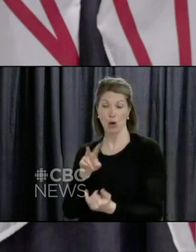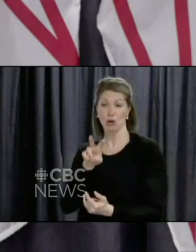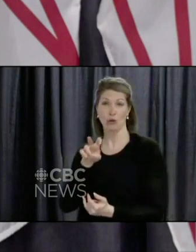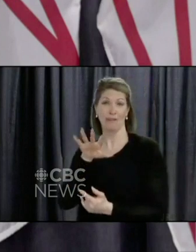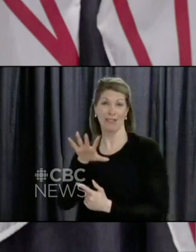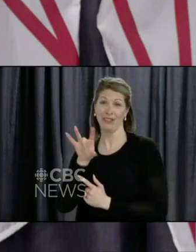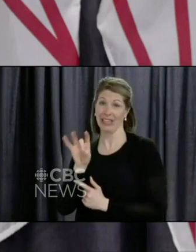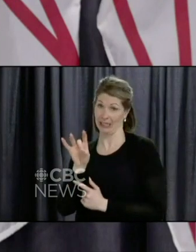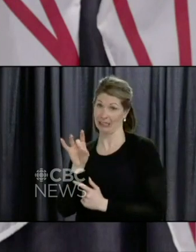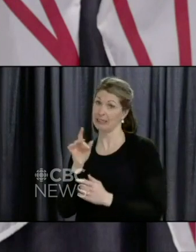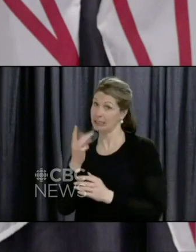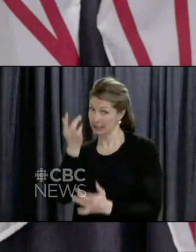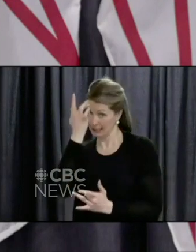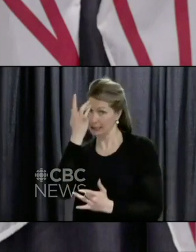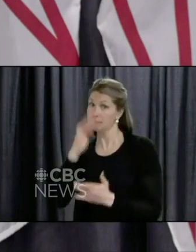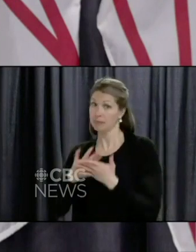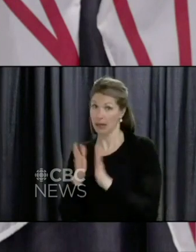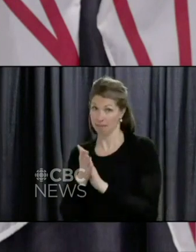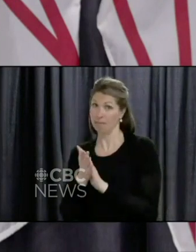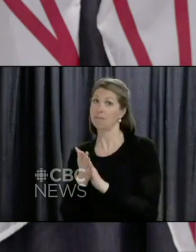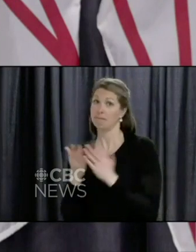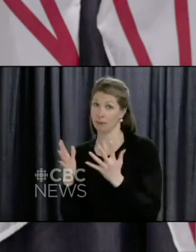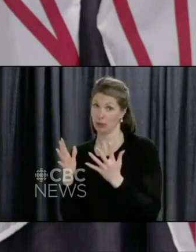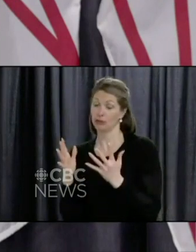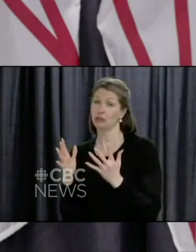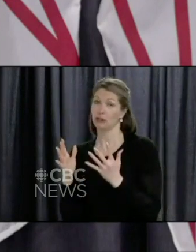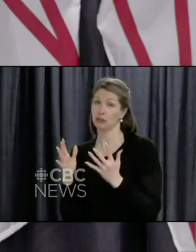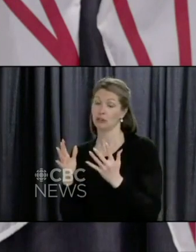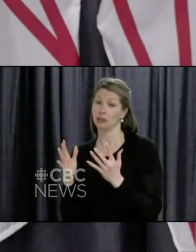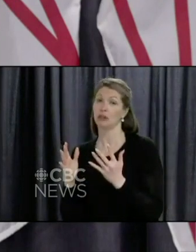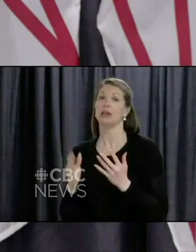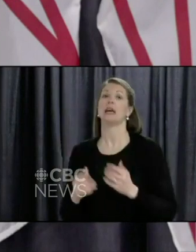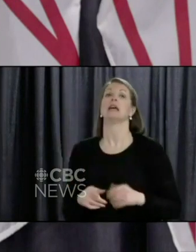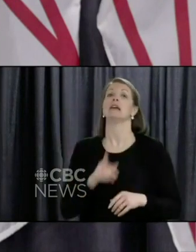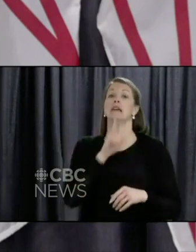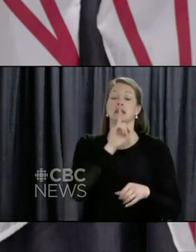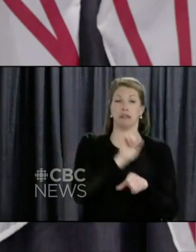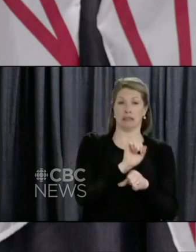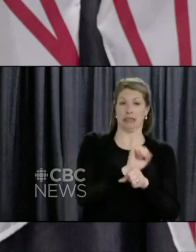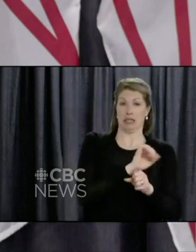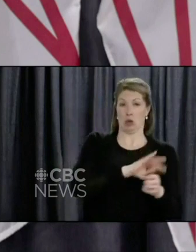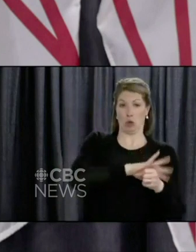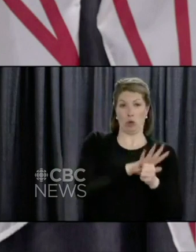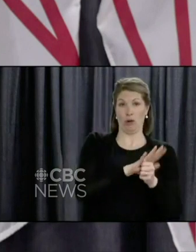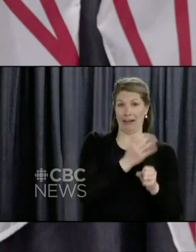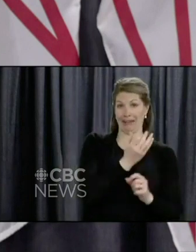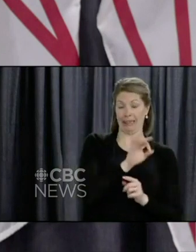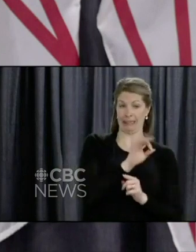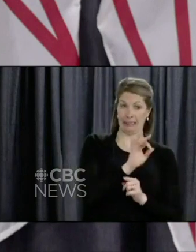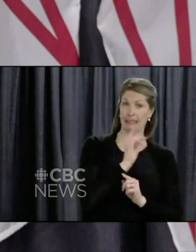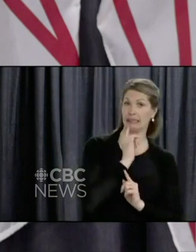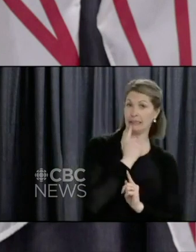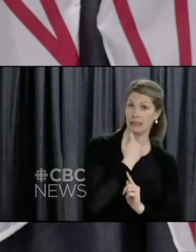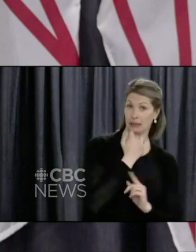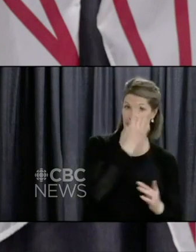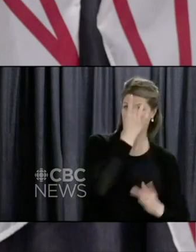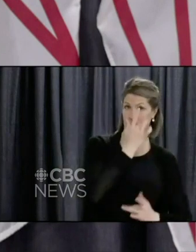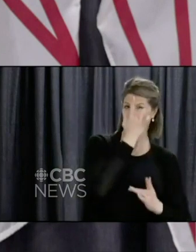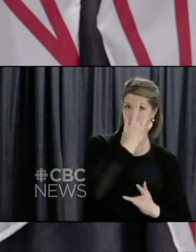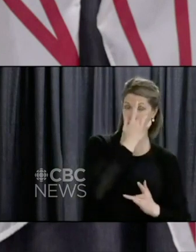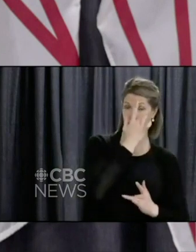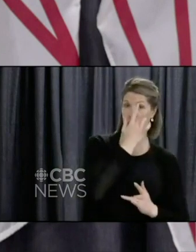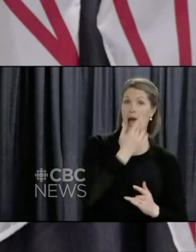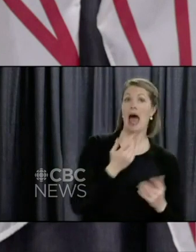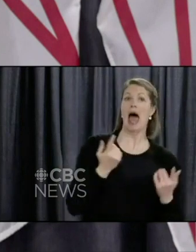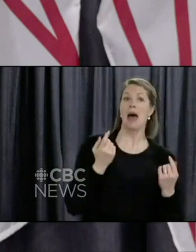residents has required hospitalization because of COVID-19, And we have 3 deaths